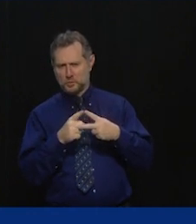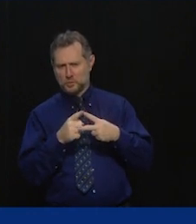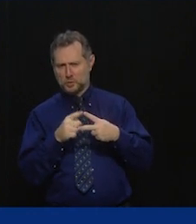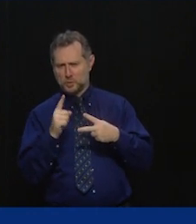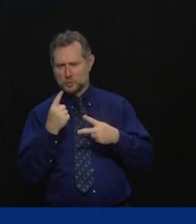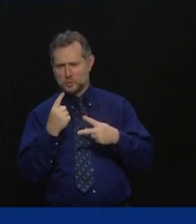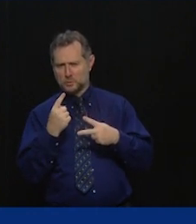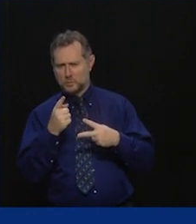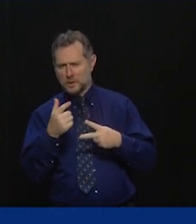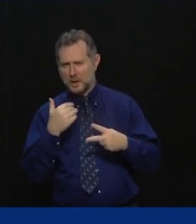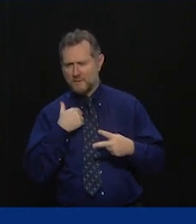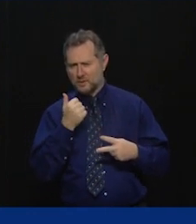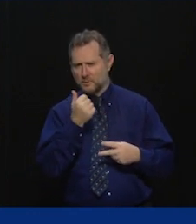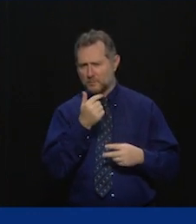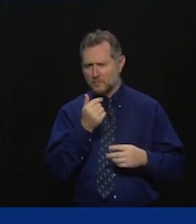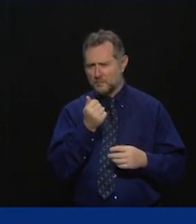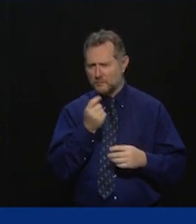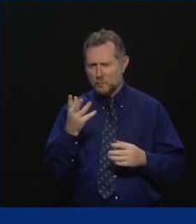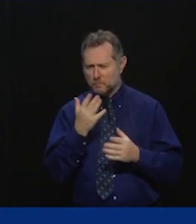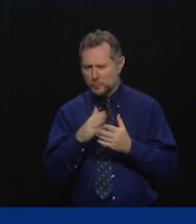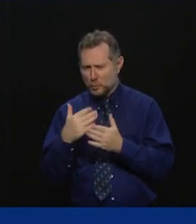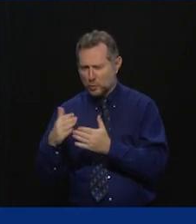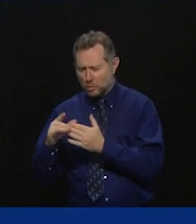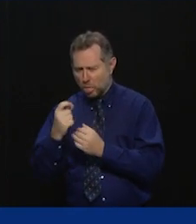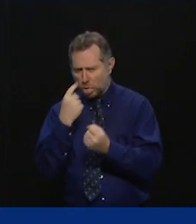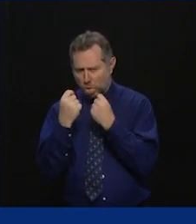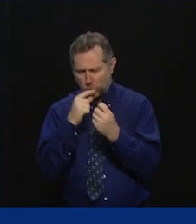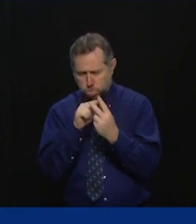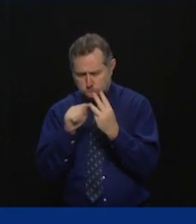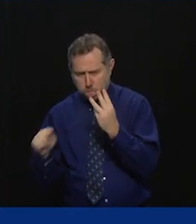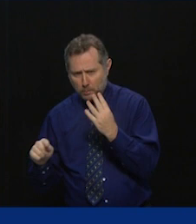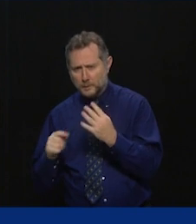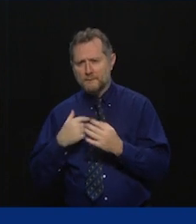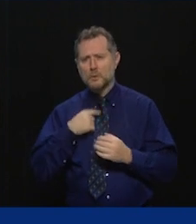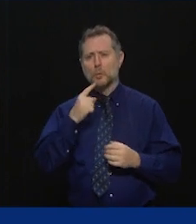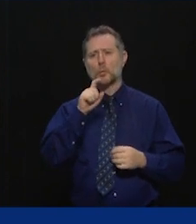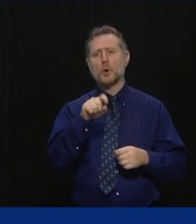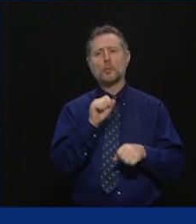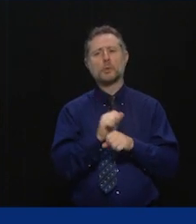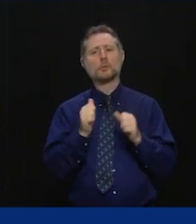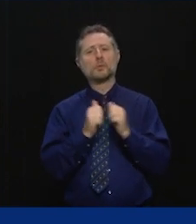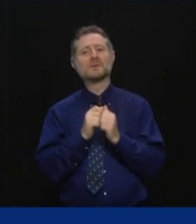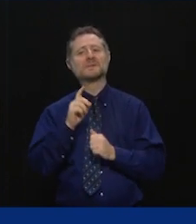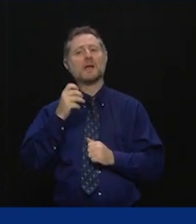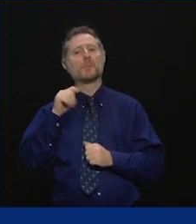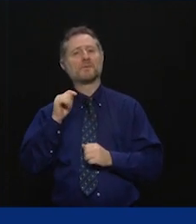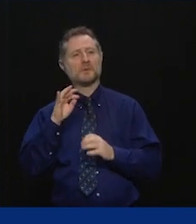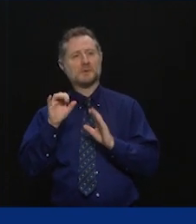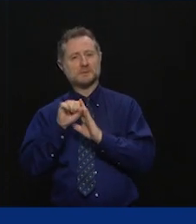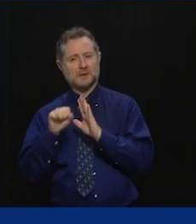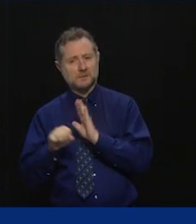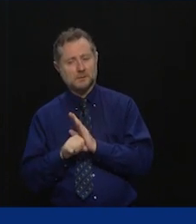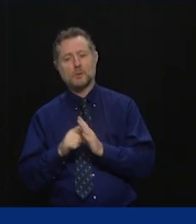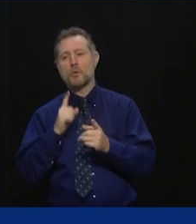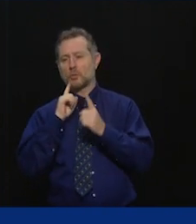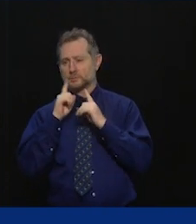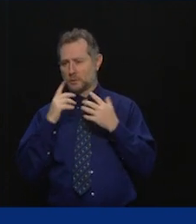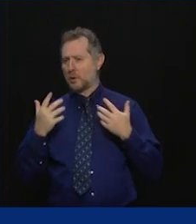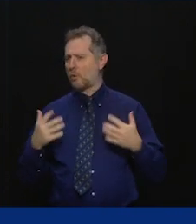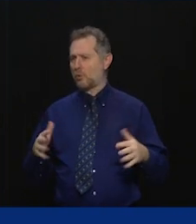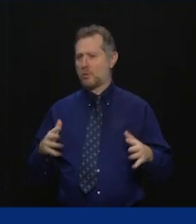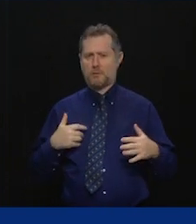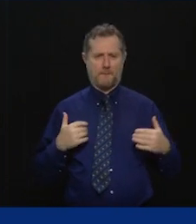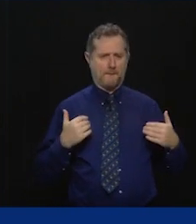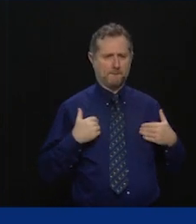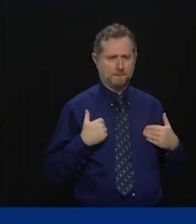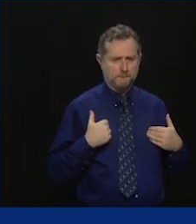question, Bernadette. This is something that we have to work with the Department of State on first, and this is a conversation we've already been having to talk about